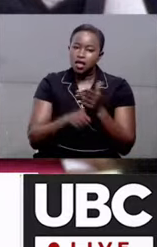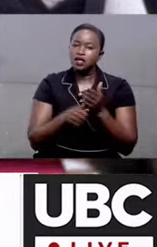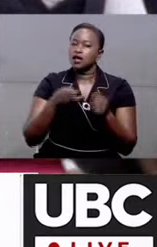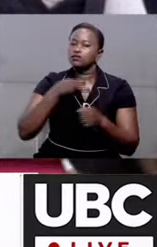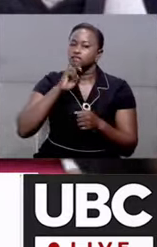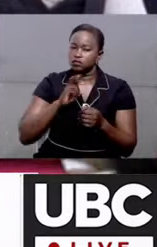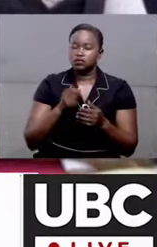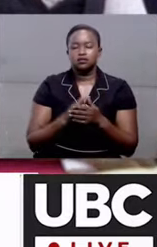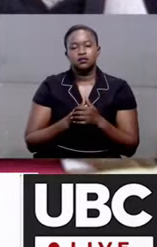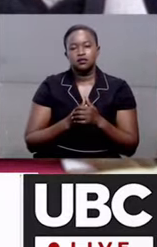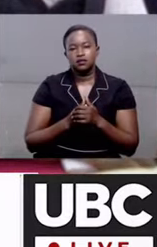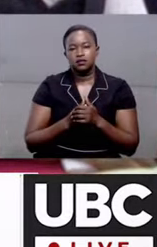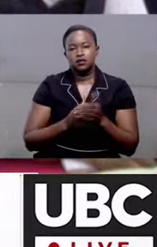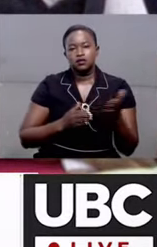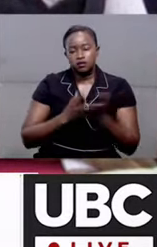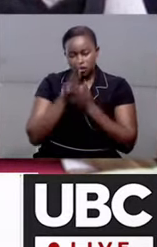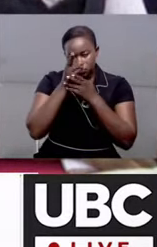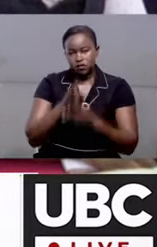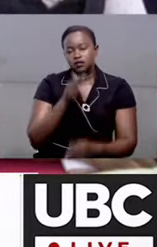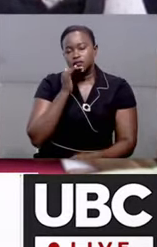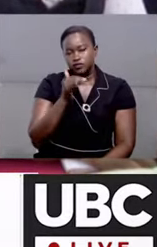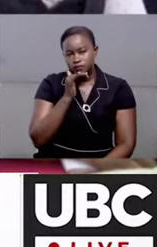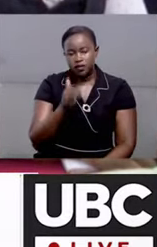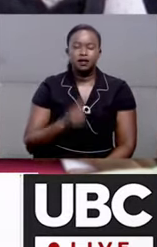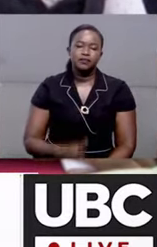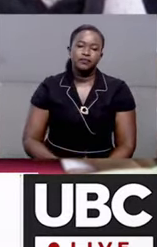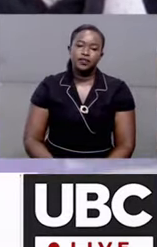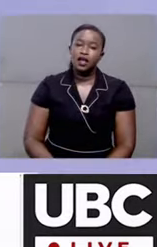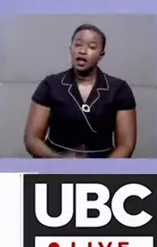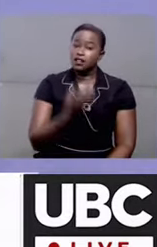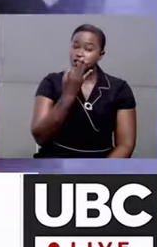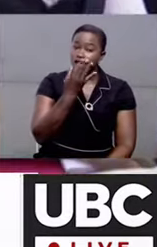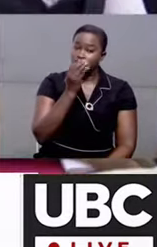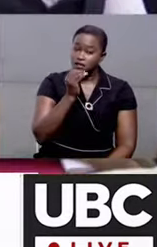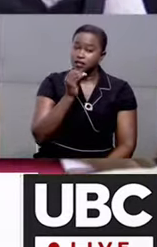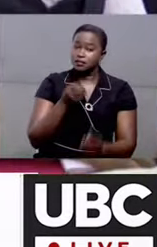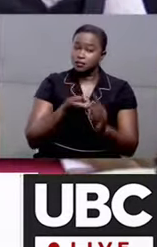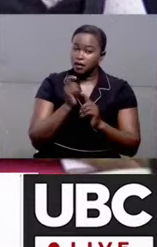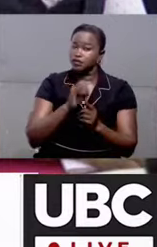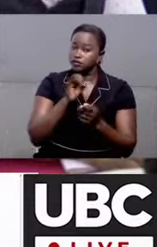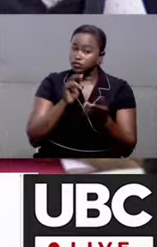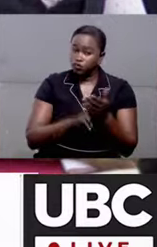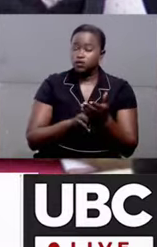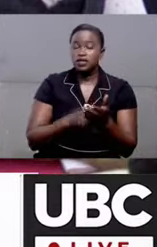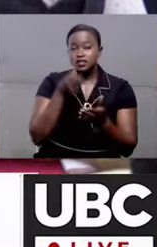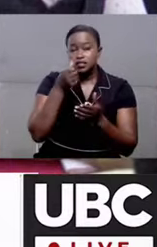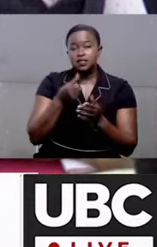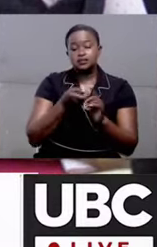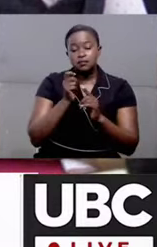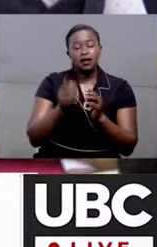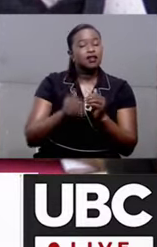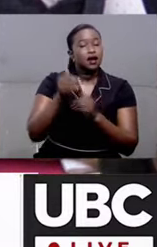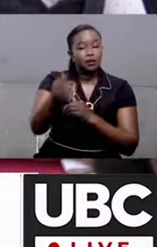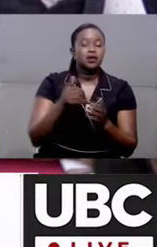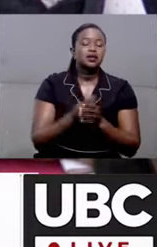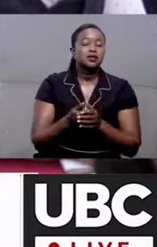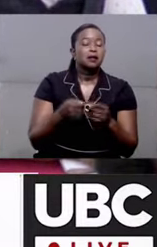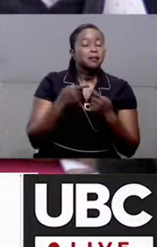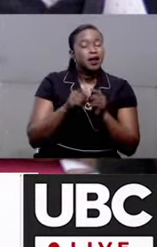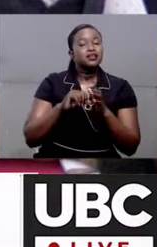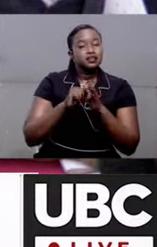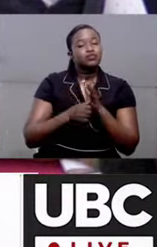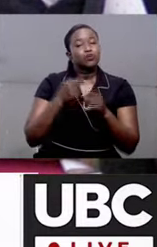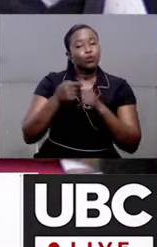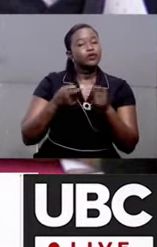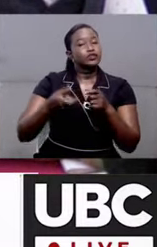me, Right Honourable Speaker. 30th June is over 6 months away from today, and these issues continue to pile up. And that's